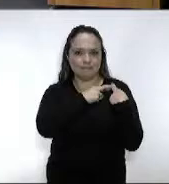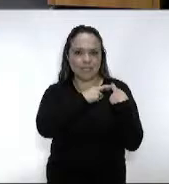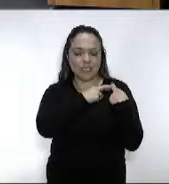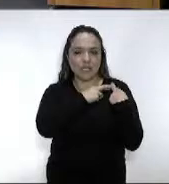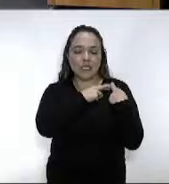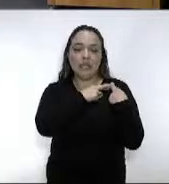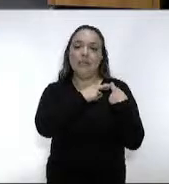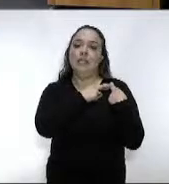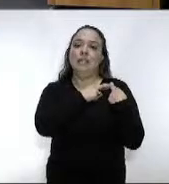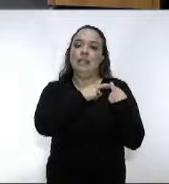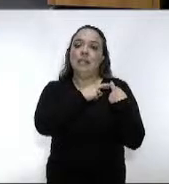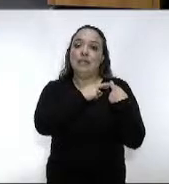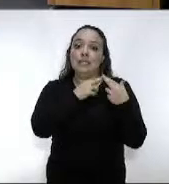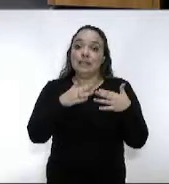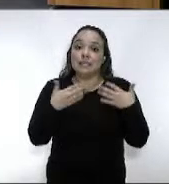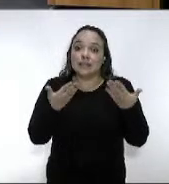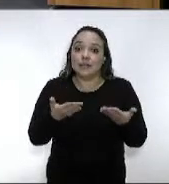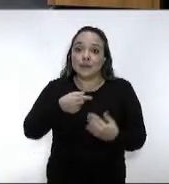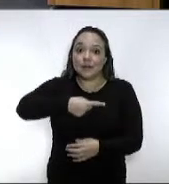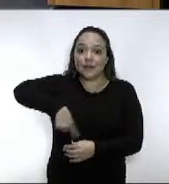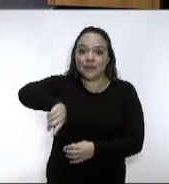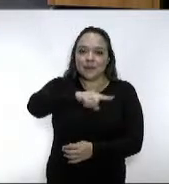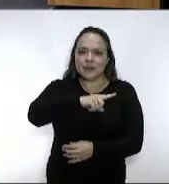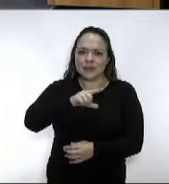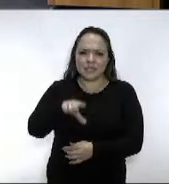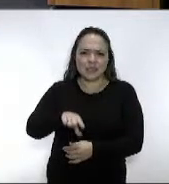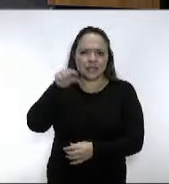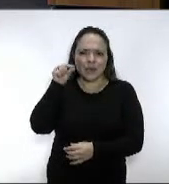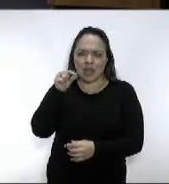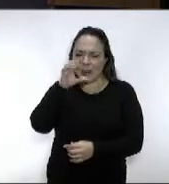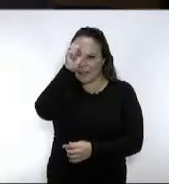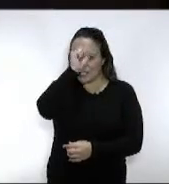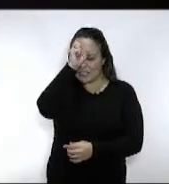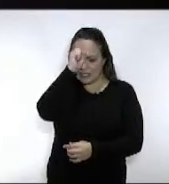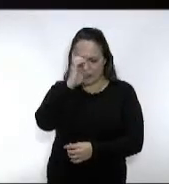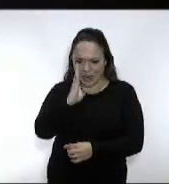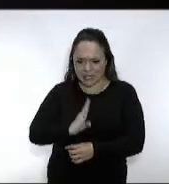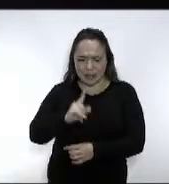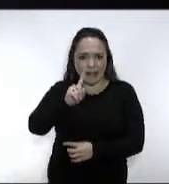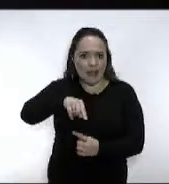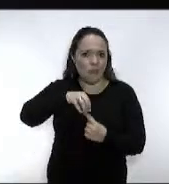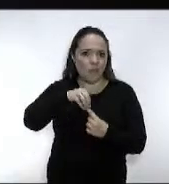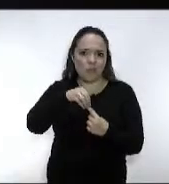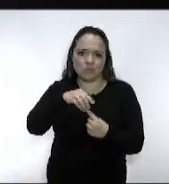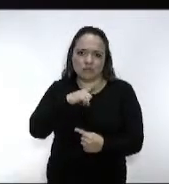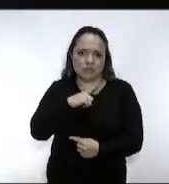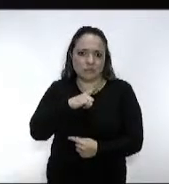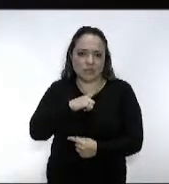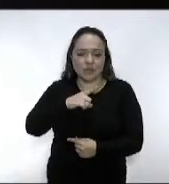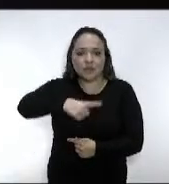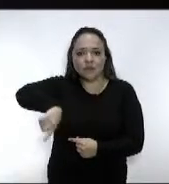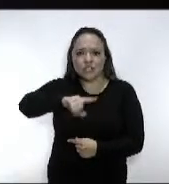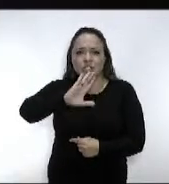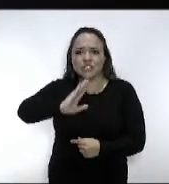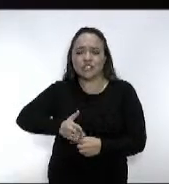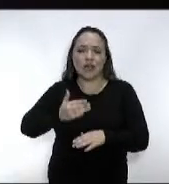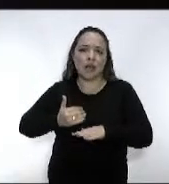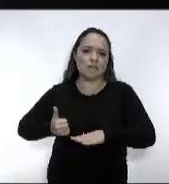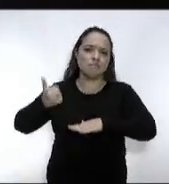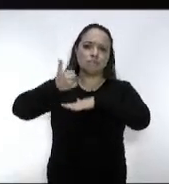responsibility. And you who are in this journey of a unique learning in Brazil certainly already